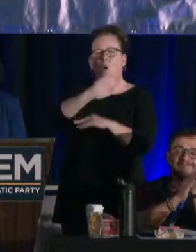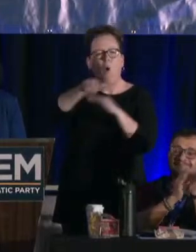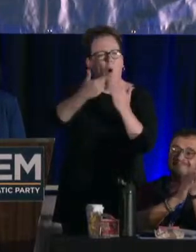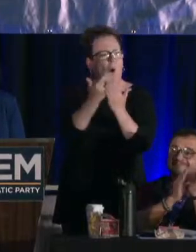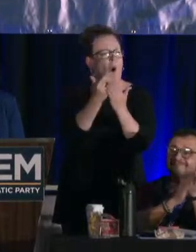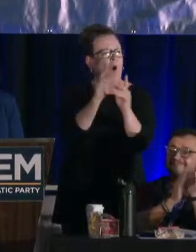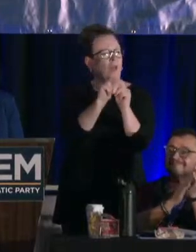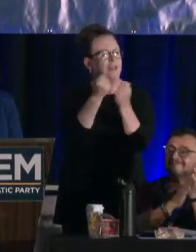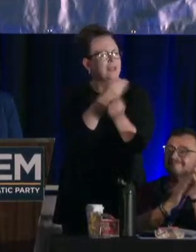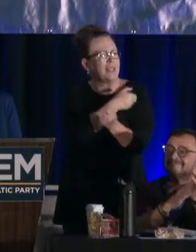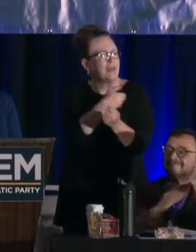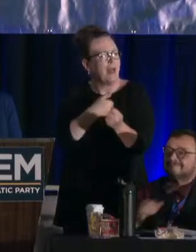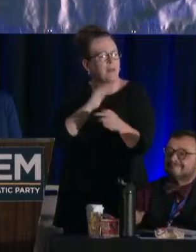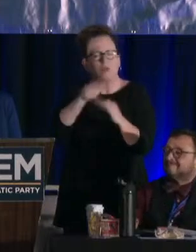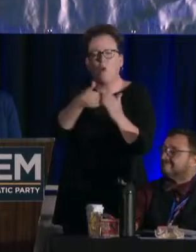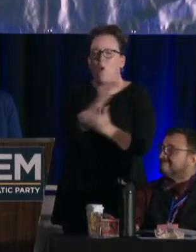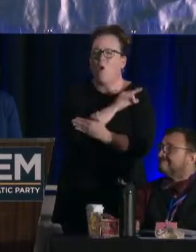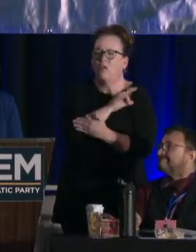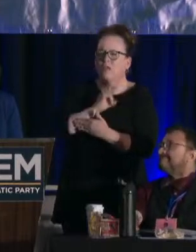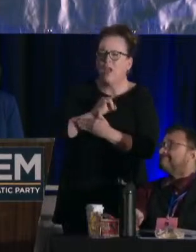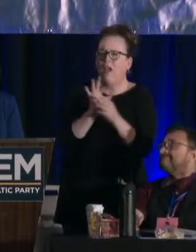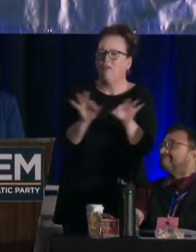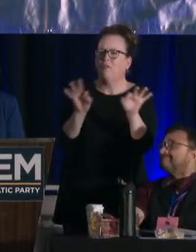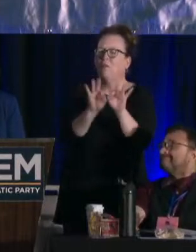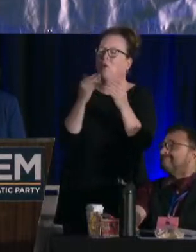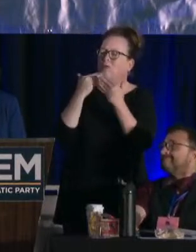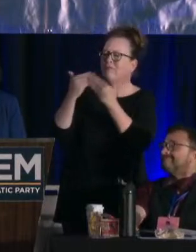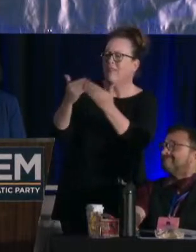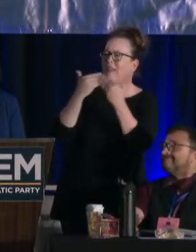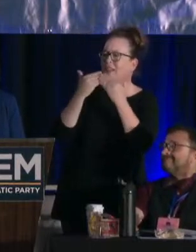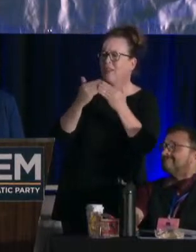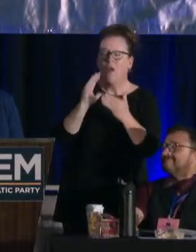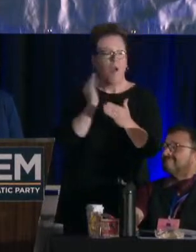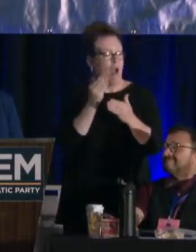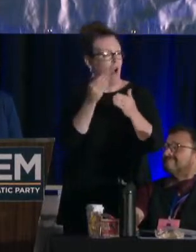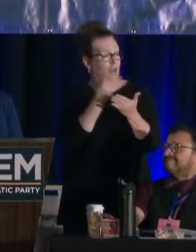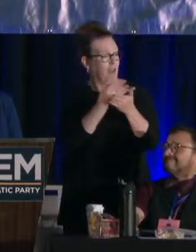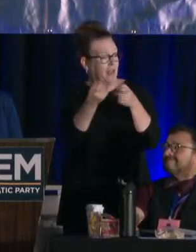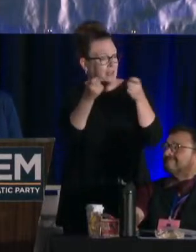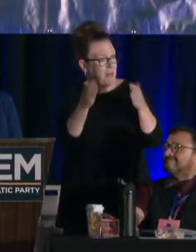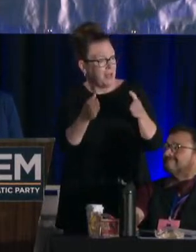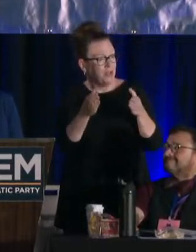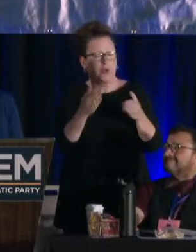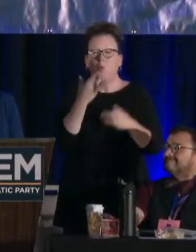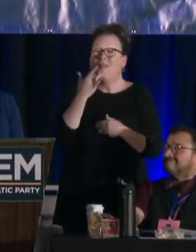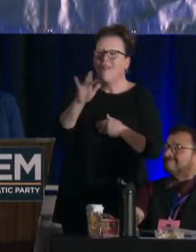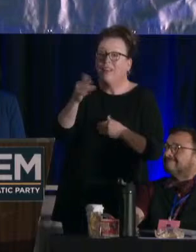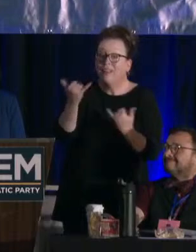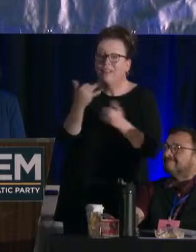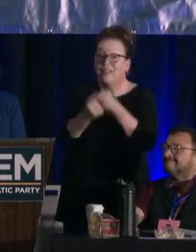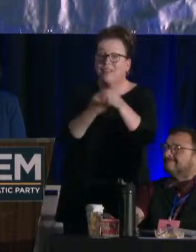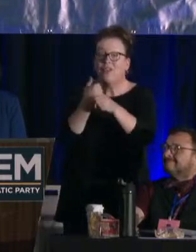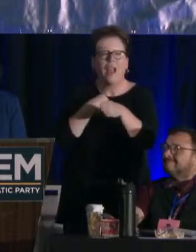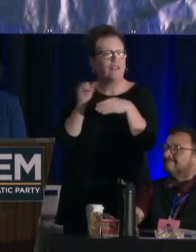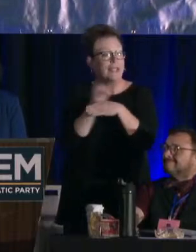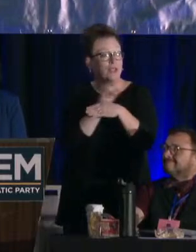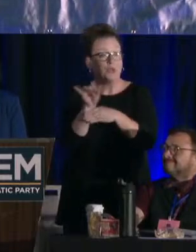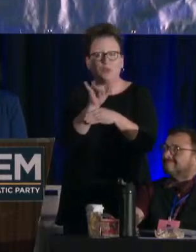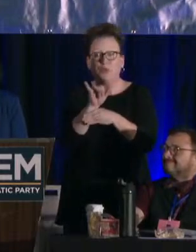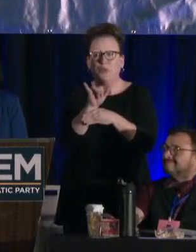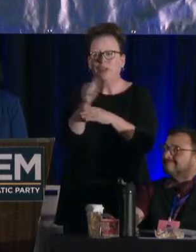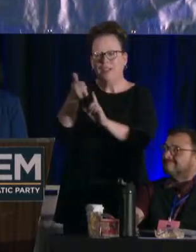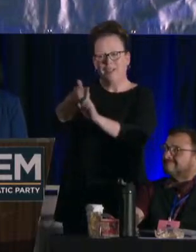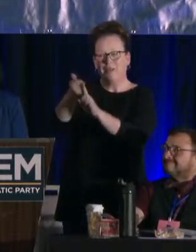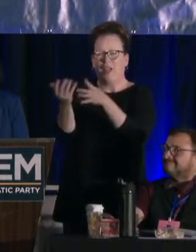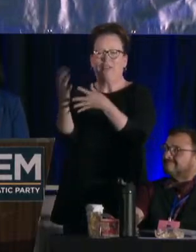director, Katie DeFont, who's our finance manager, and we were blessed to have an intern who is a